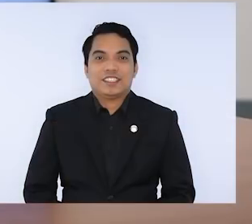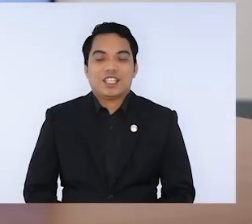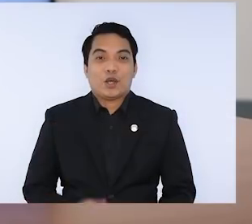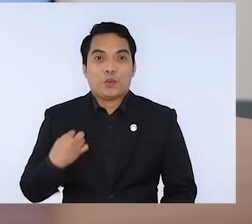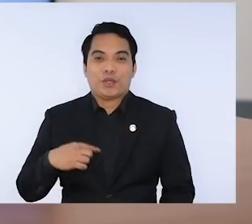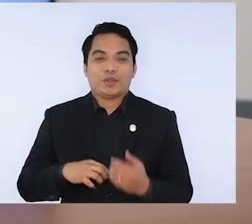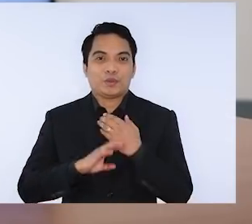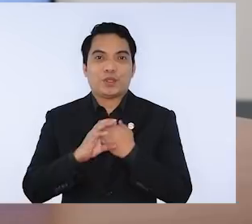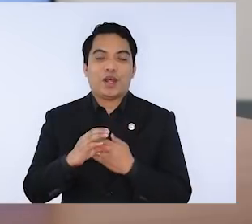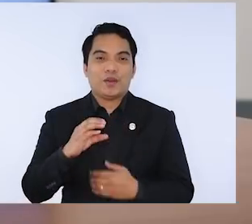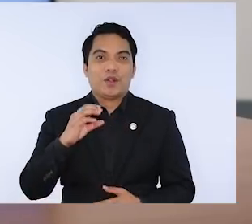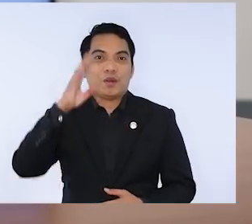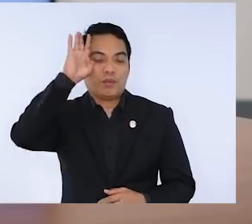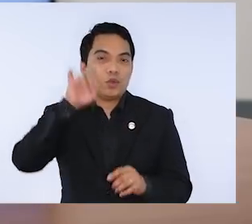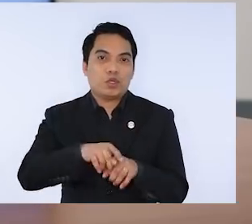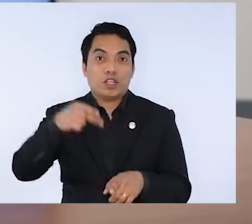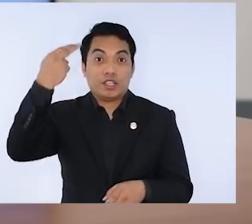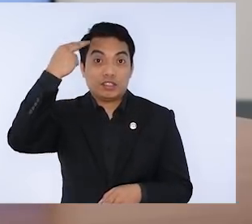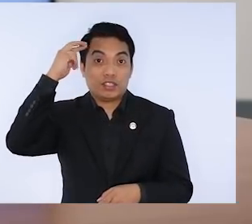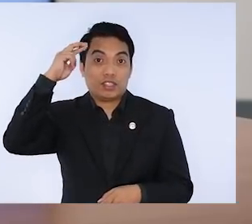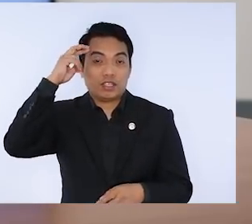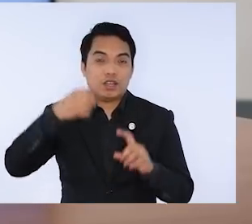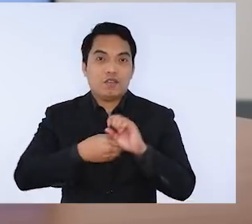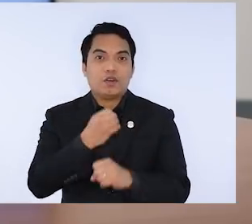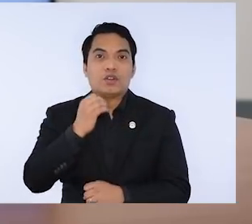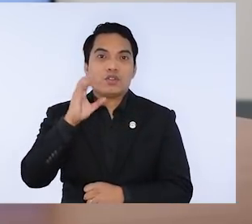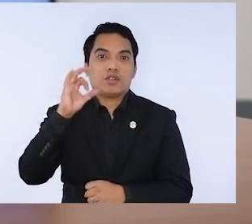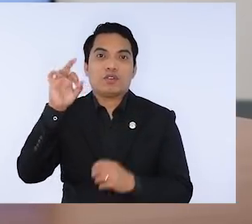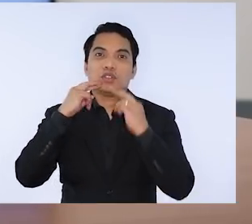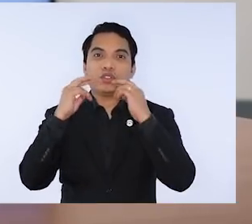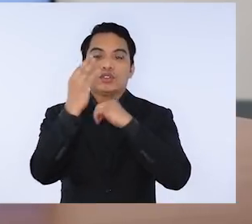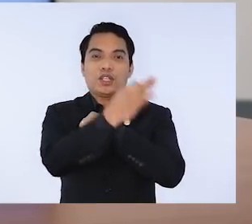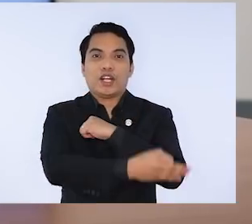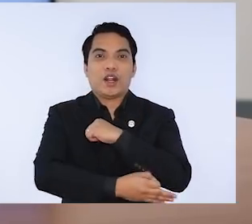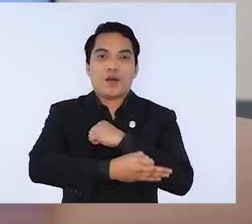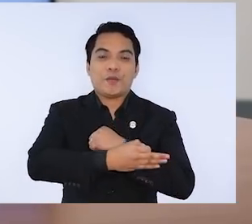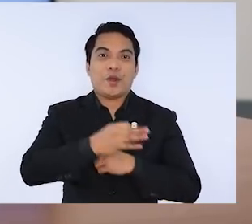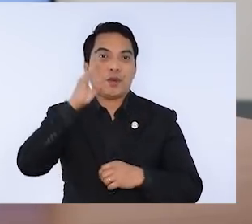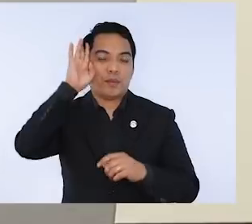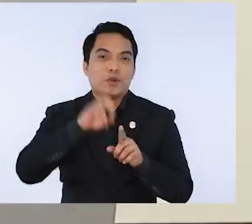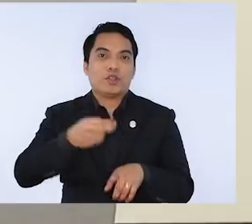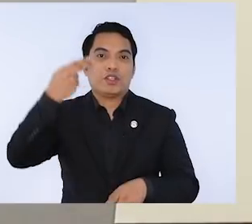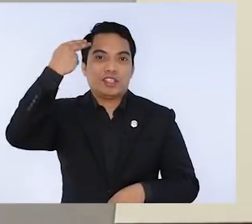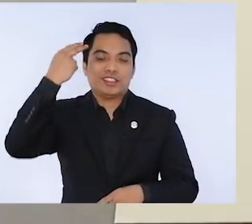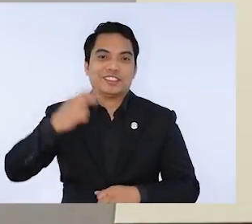We're back. Here's Brother Haji Rieta for CFO News Abroad. Brother Haji.